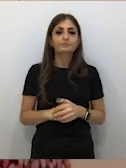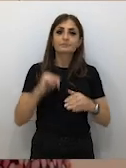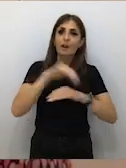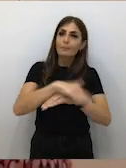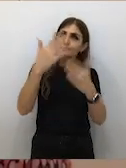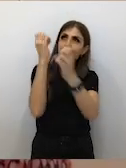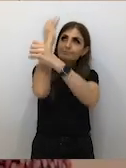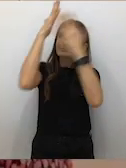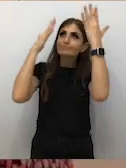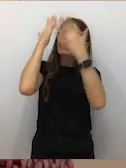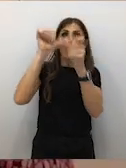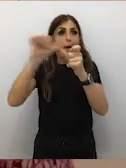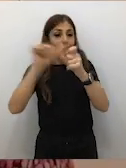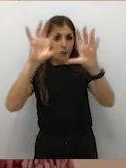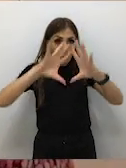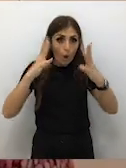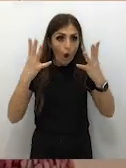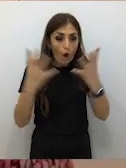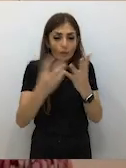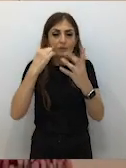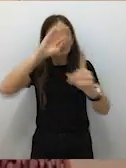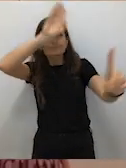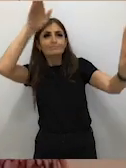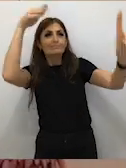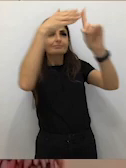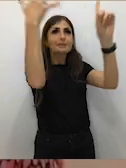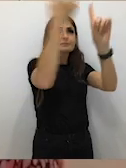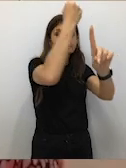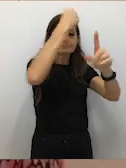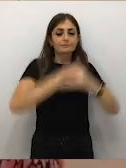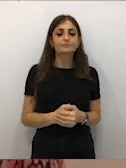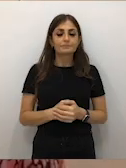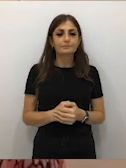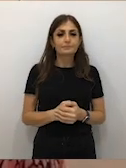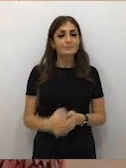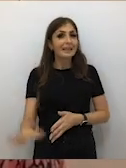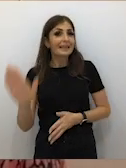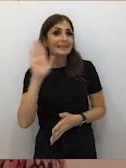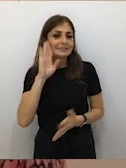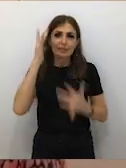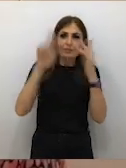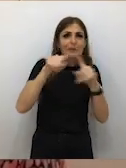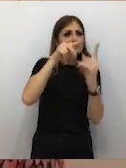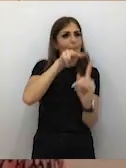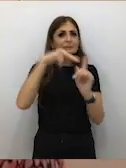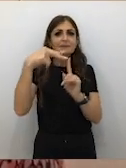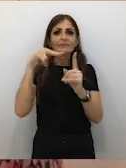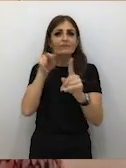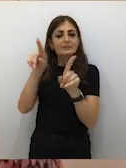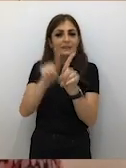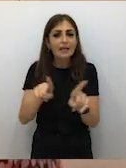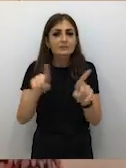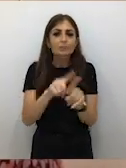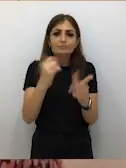you. It's about imagining a better world and taking steps to get there. It's about deep listening, considering